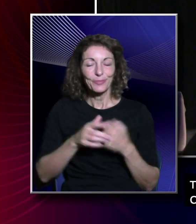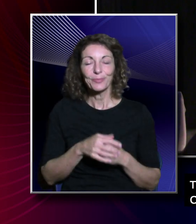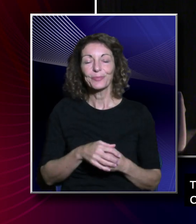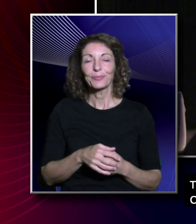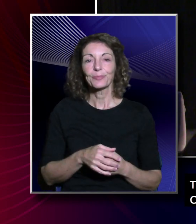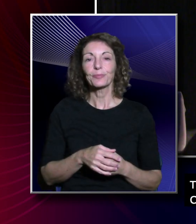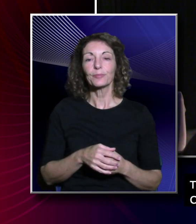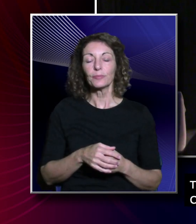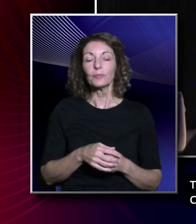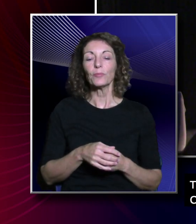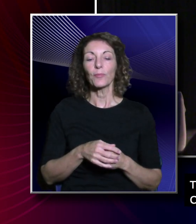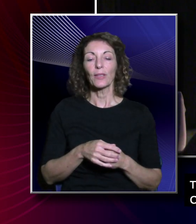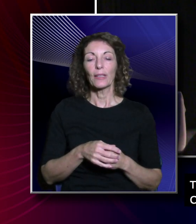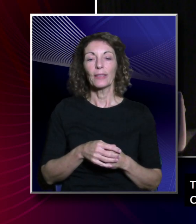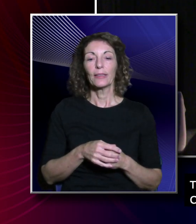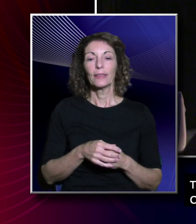had